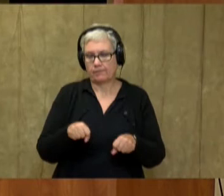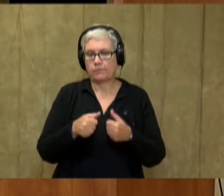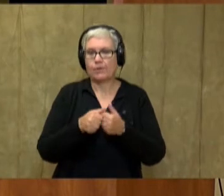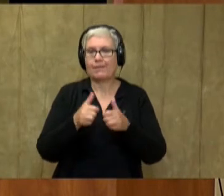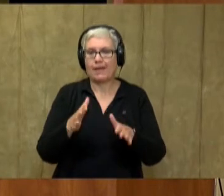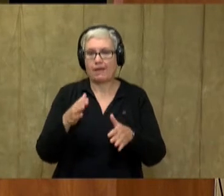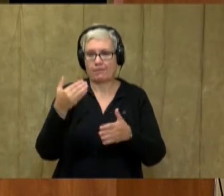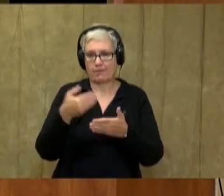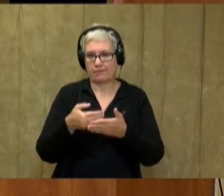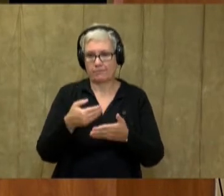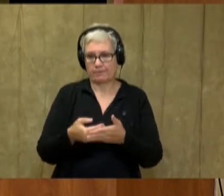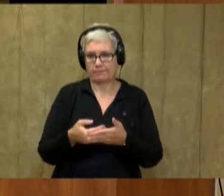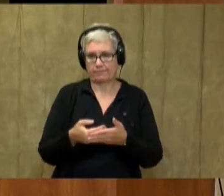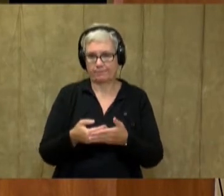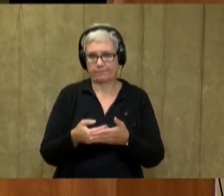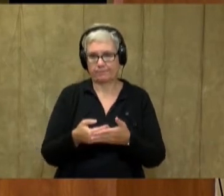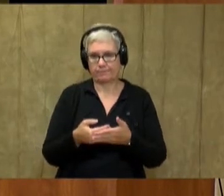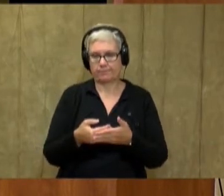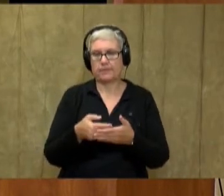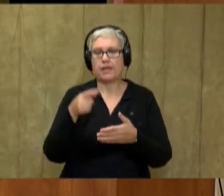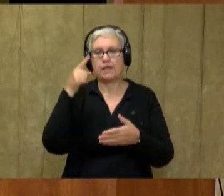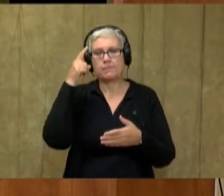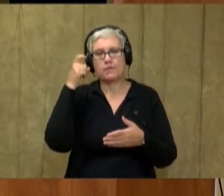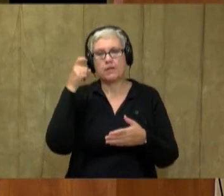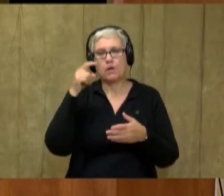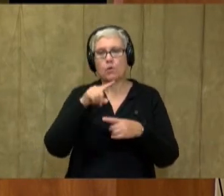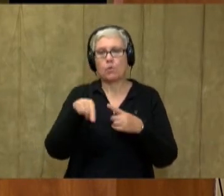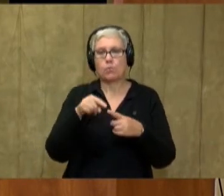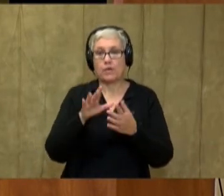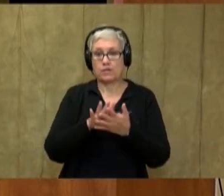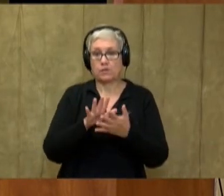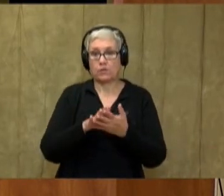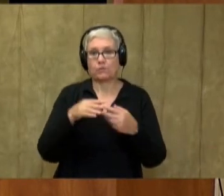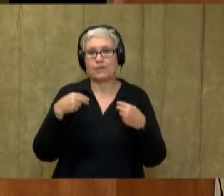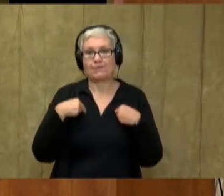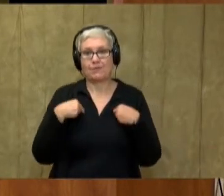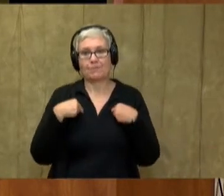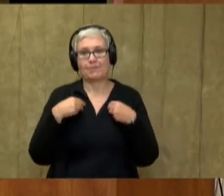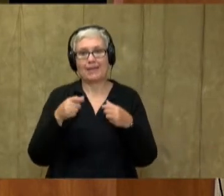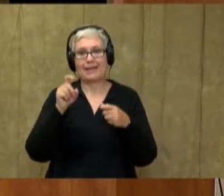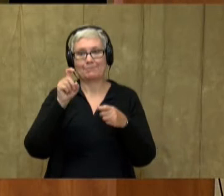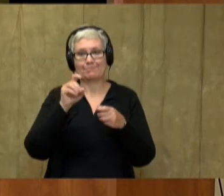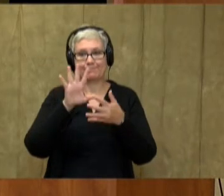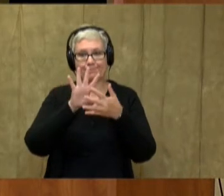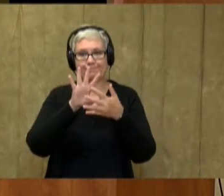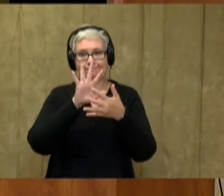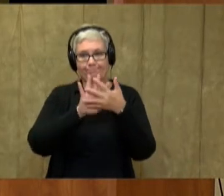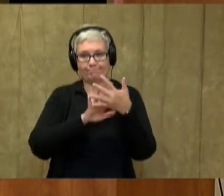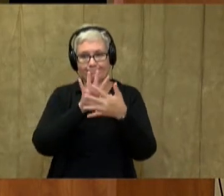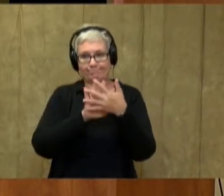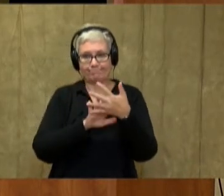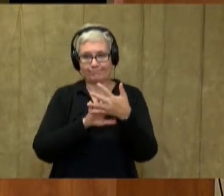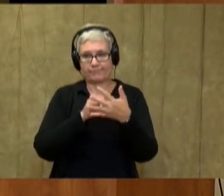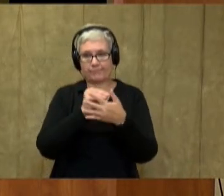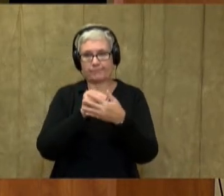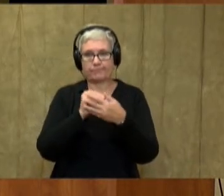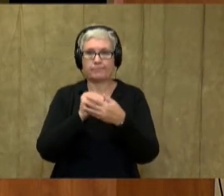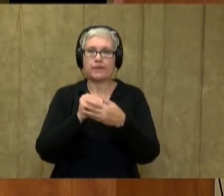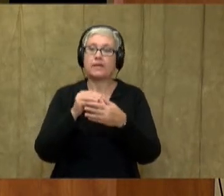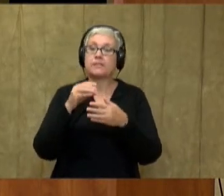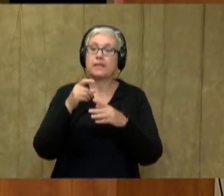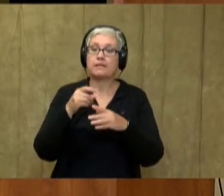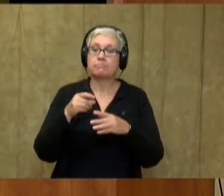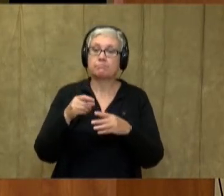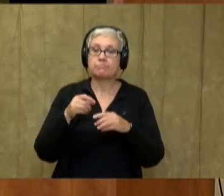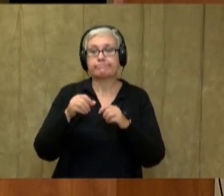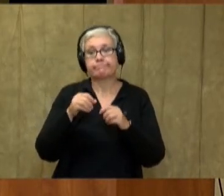is because when schools have to make those necessary budget cuts, athletics and the arts are always the first programs